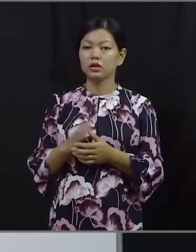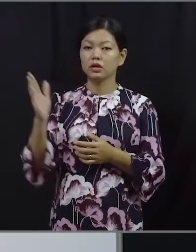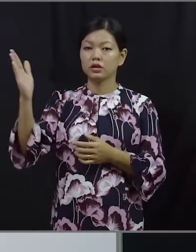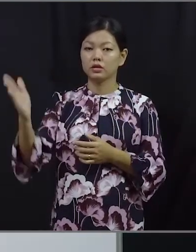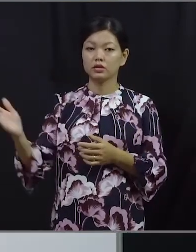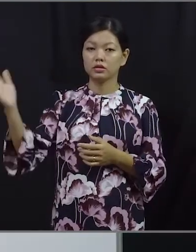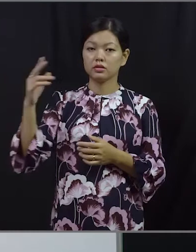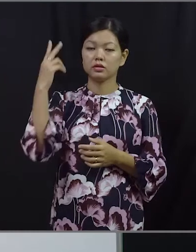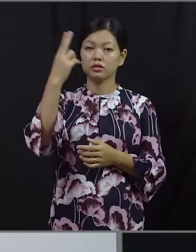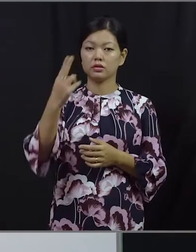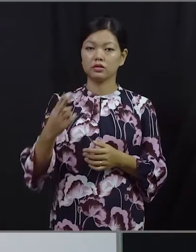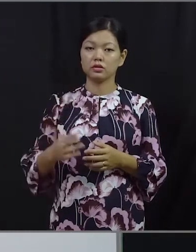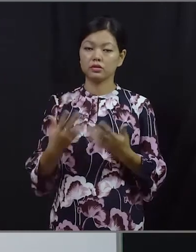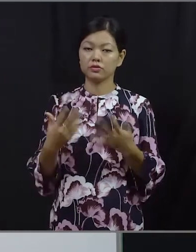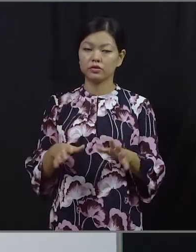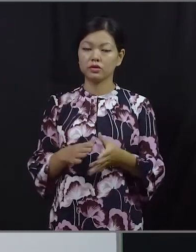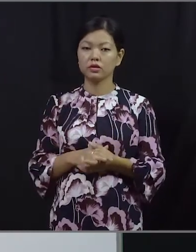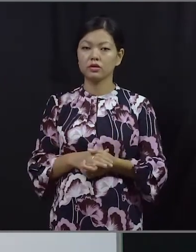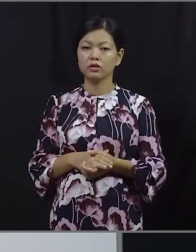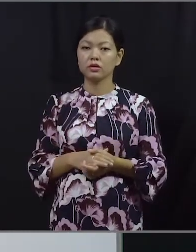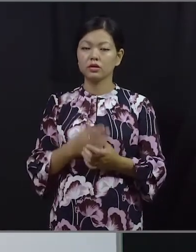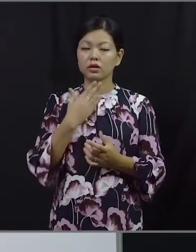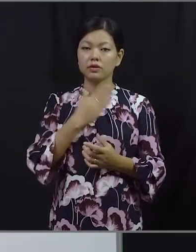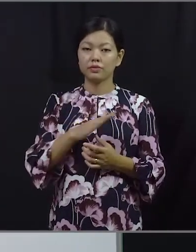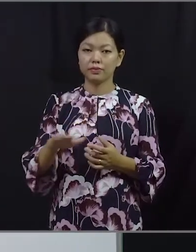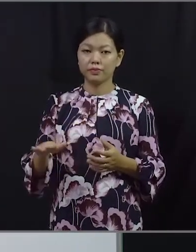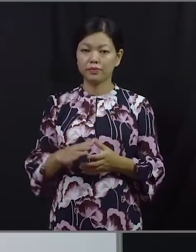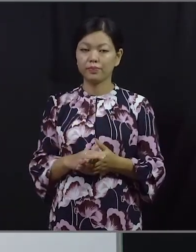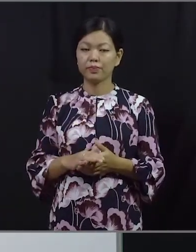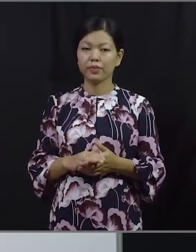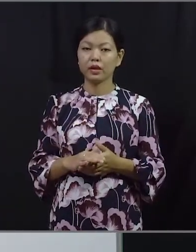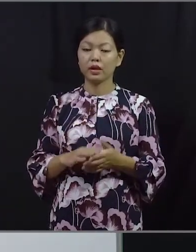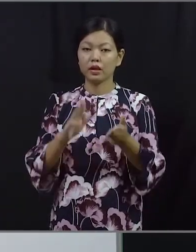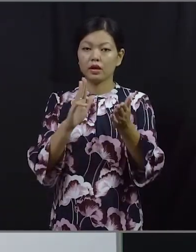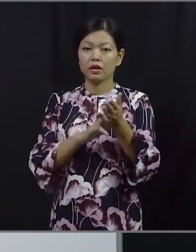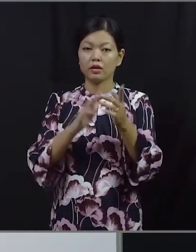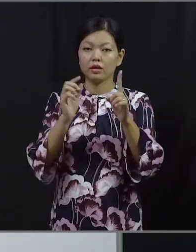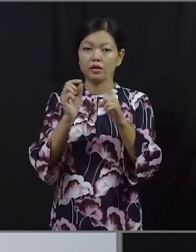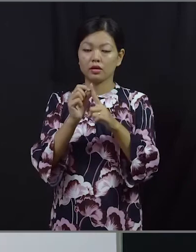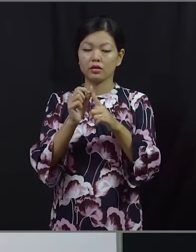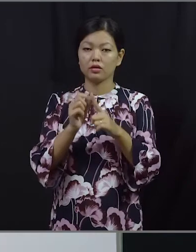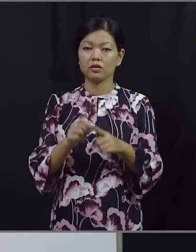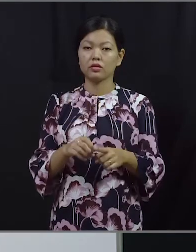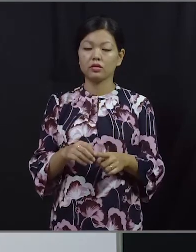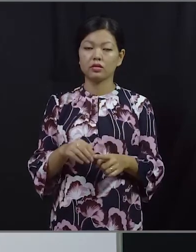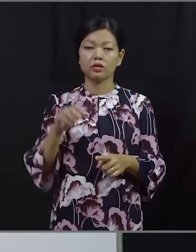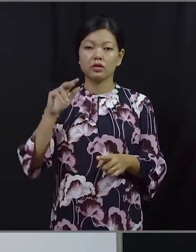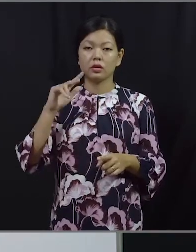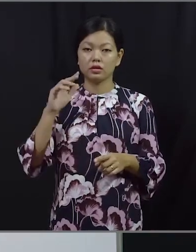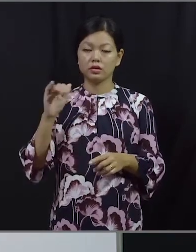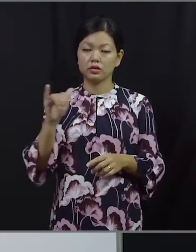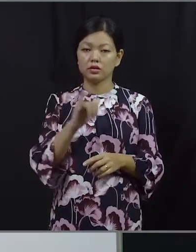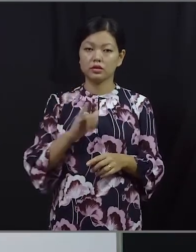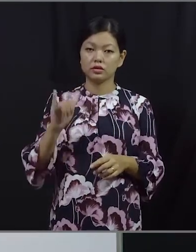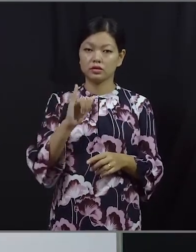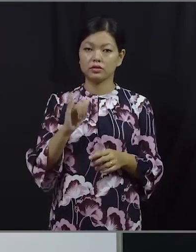the diagram. Okay. So, dear students, for the magnifying power, the definition is same. Okay. It is the angle subtended by the